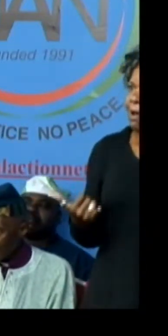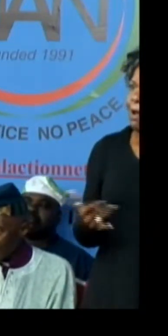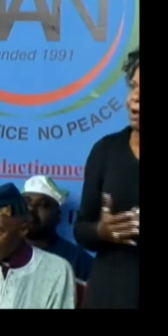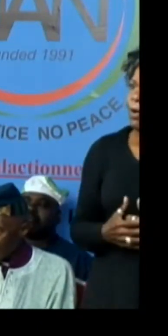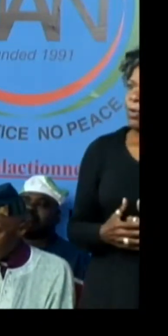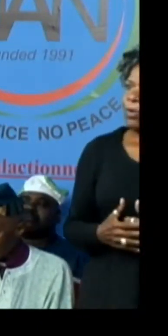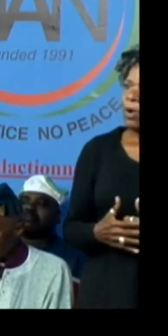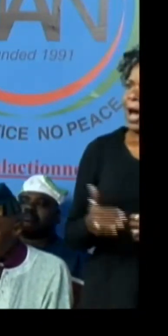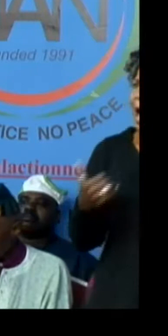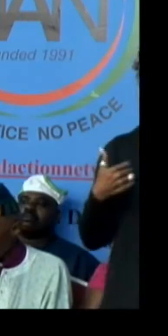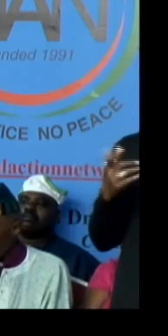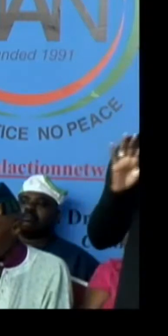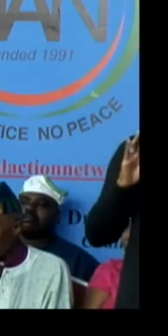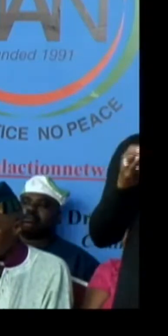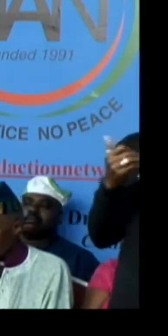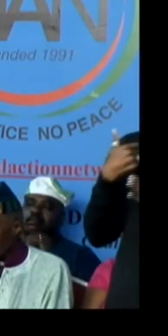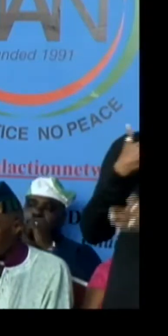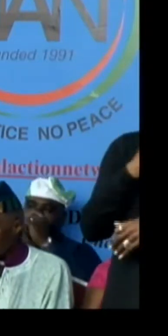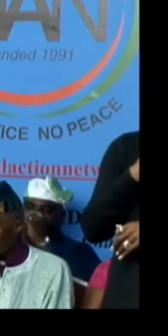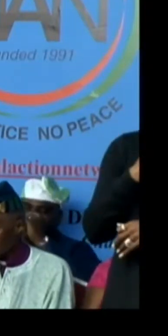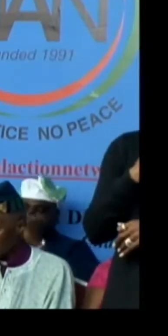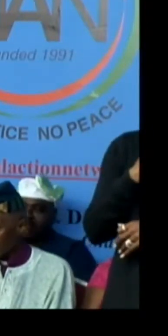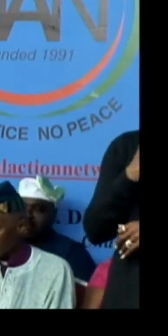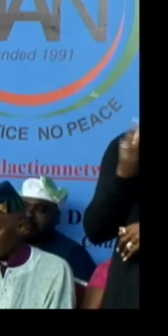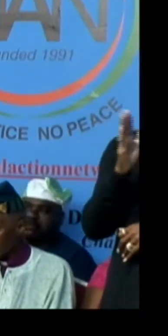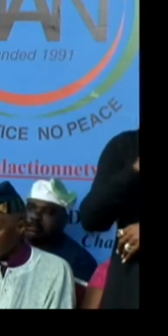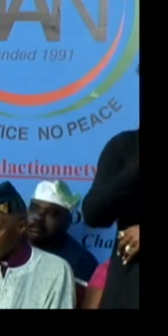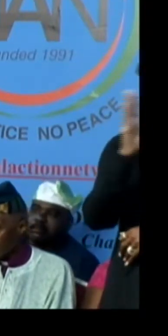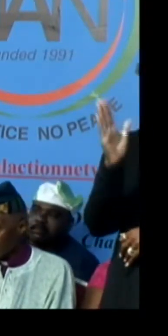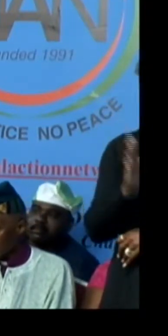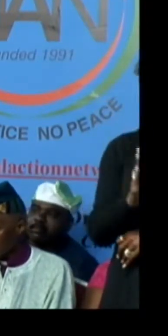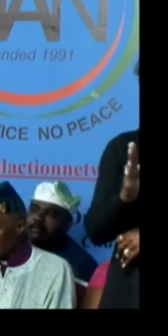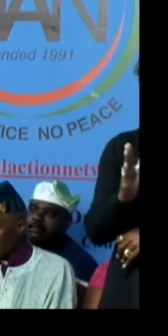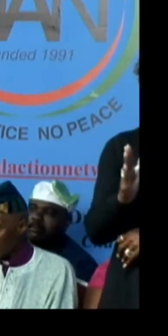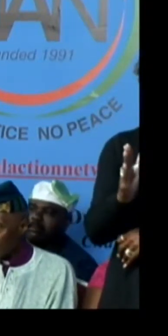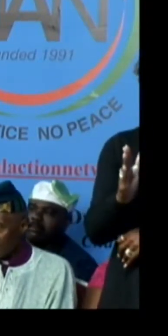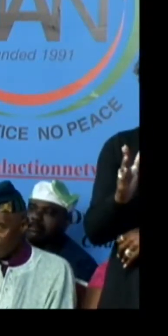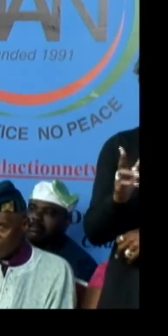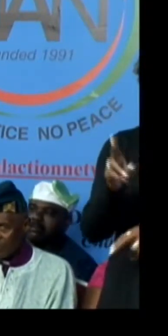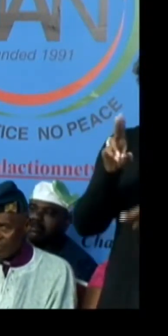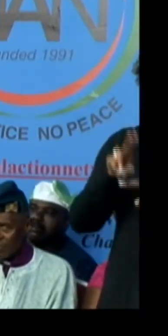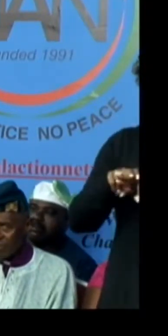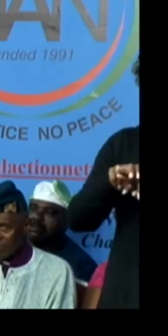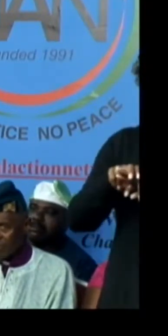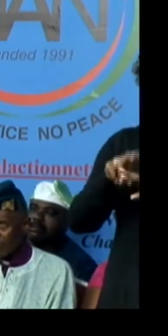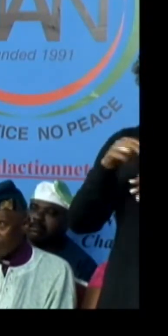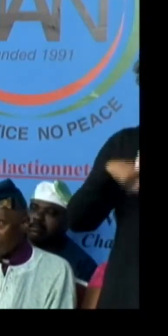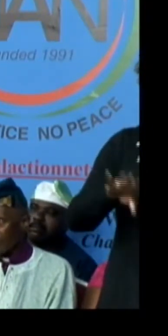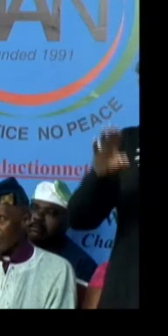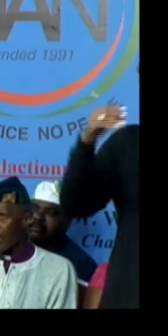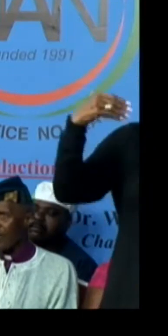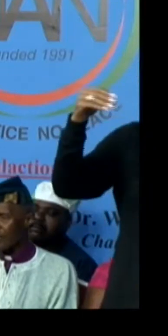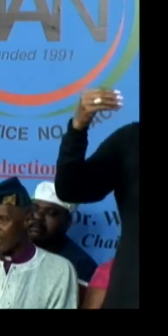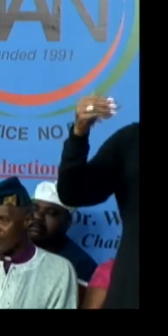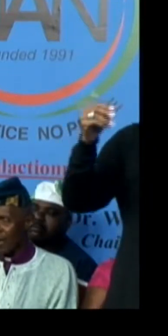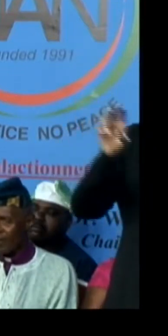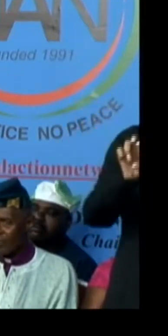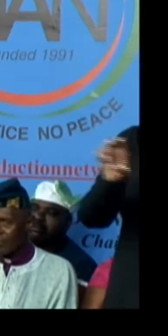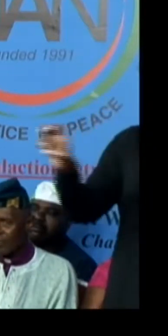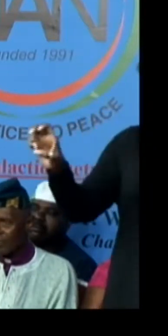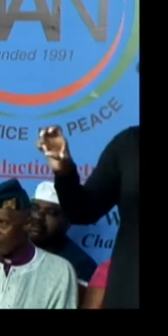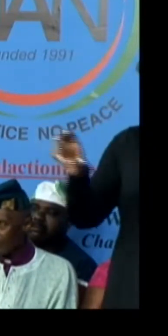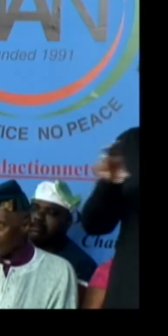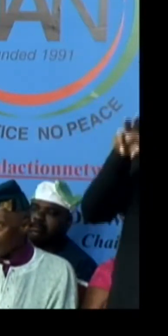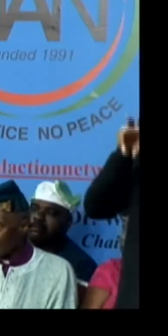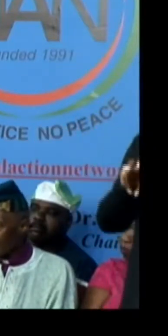In my life, I have relatives that never sat in a 5- and 10-cent store and got a cup of coffee